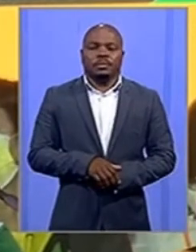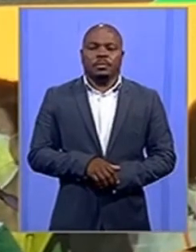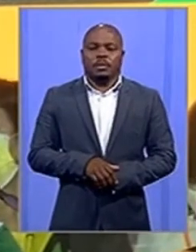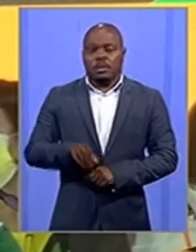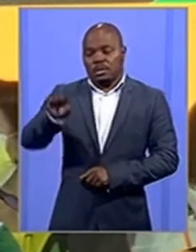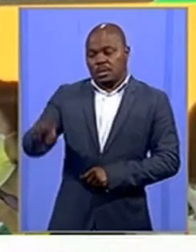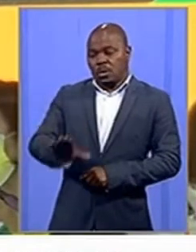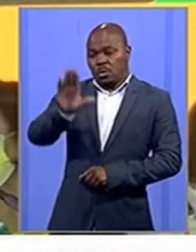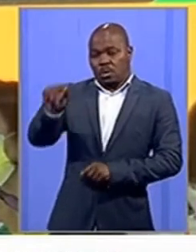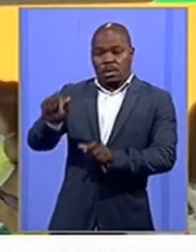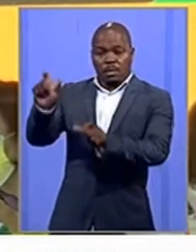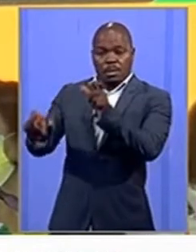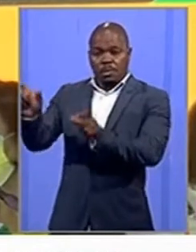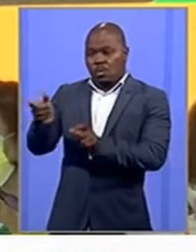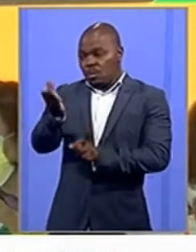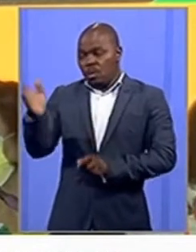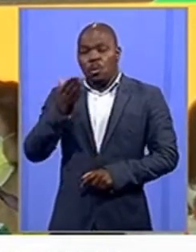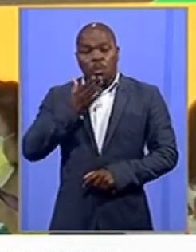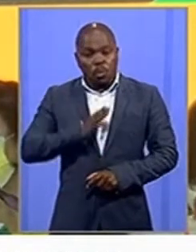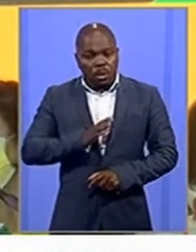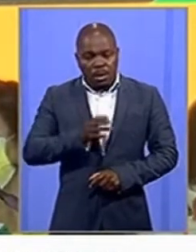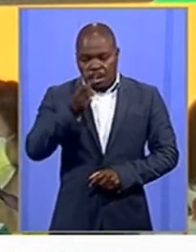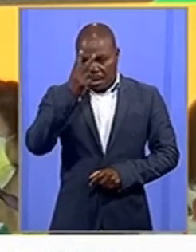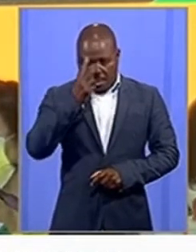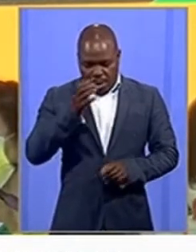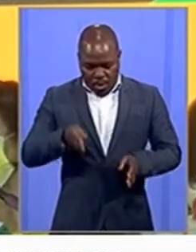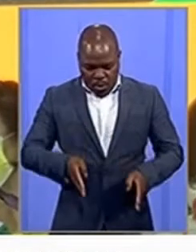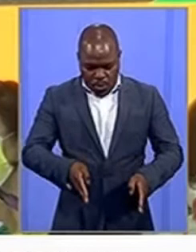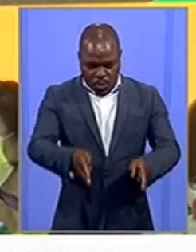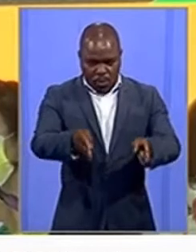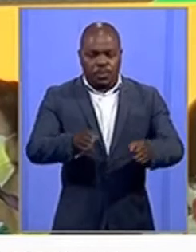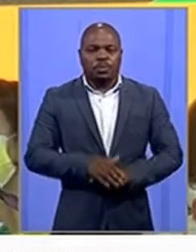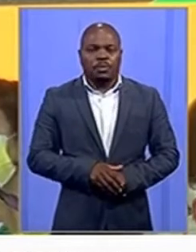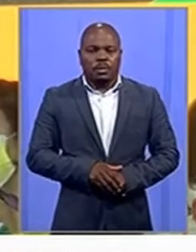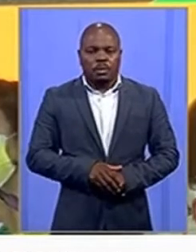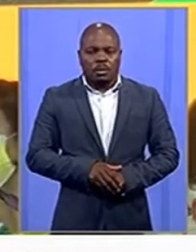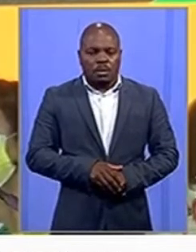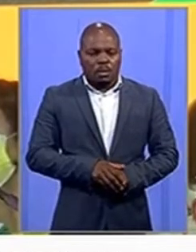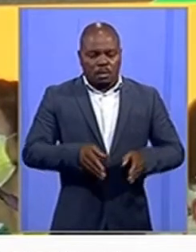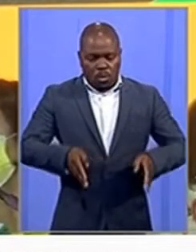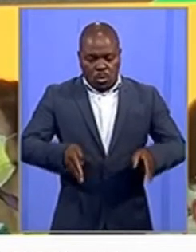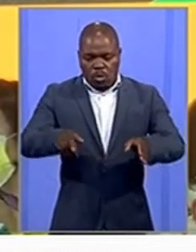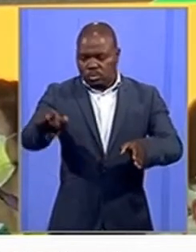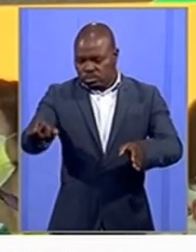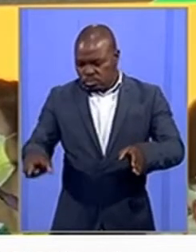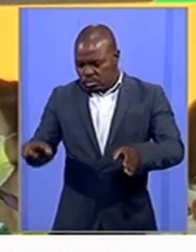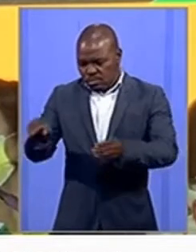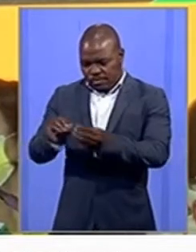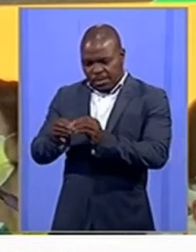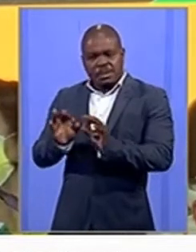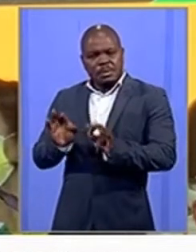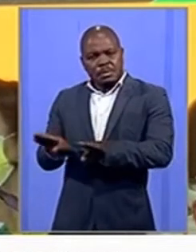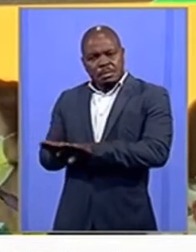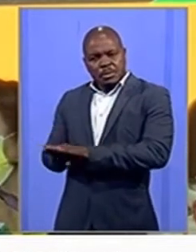South Africans want tarred roads. They want tarred or paved pavements,